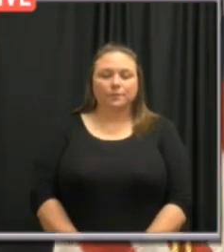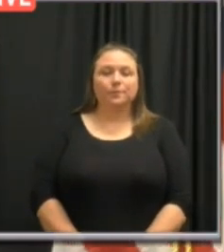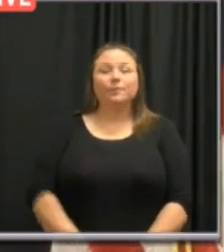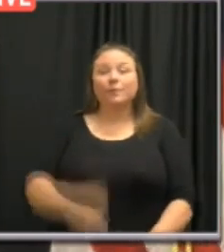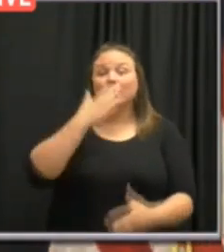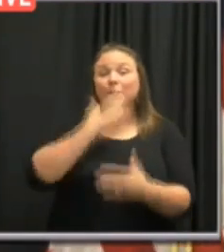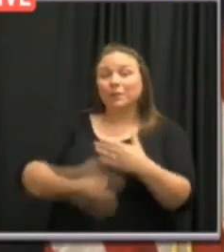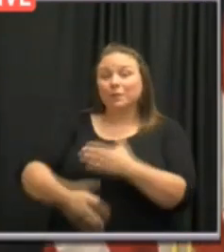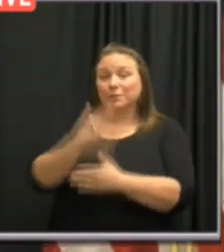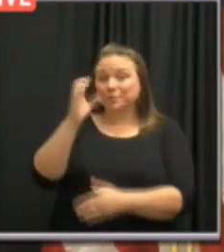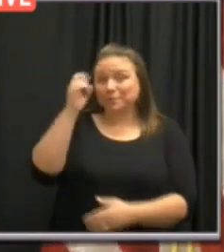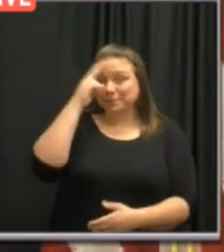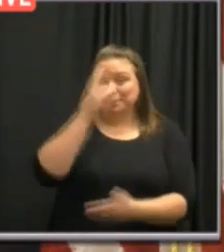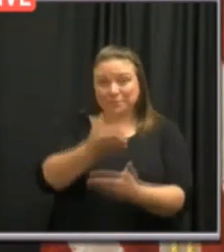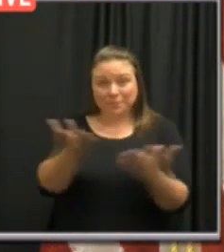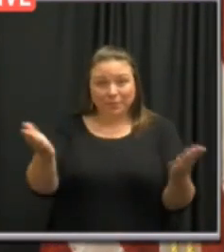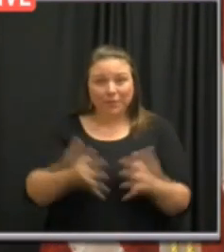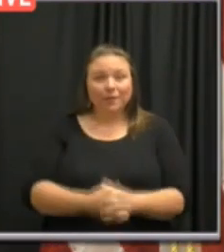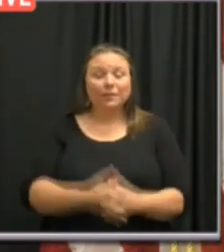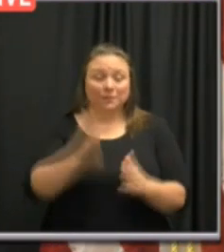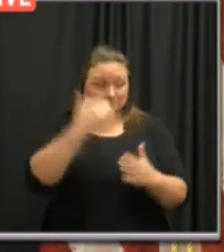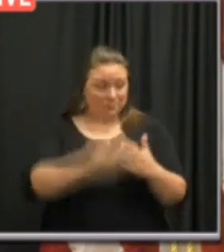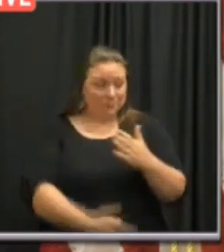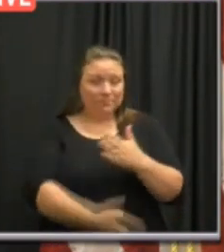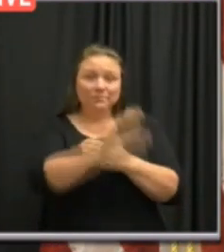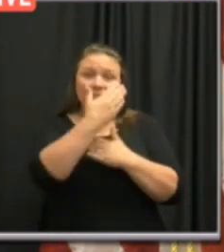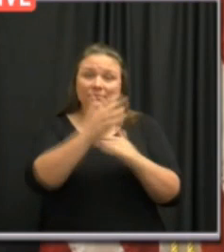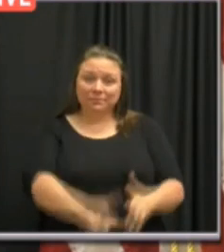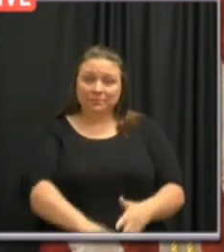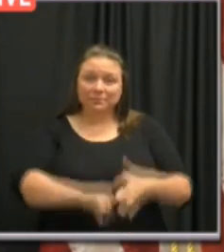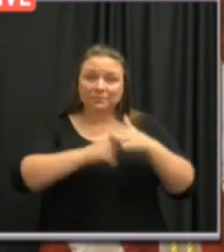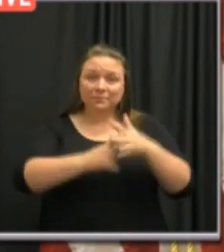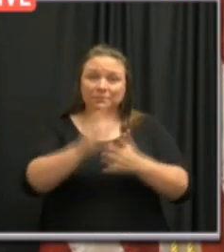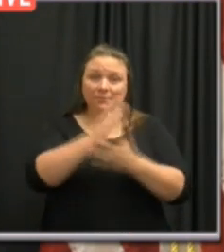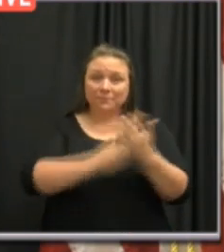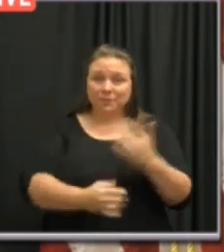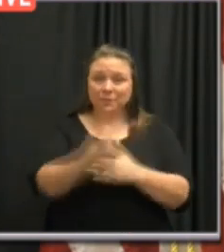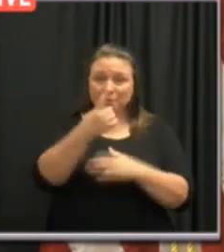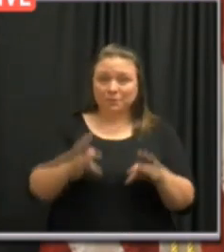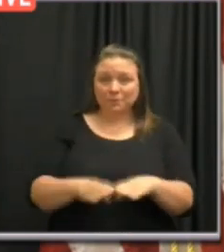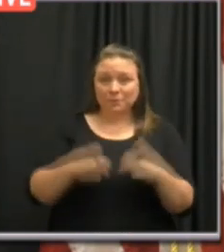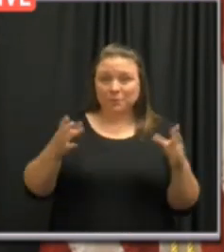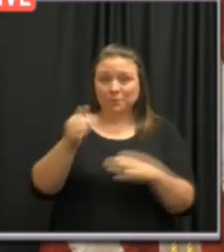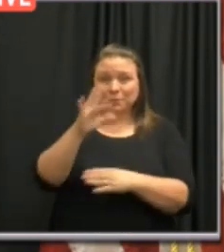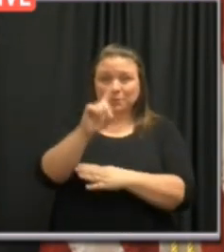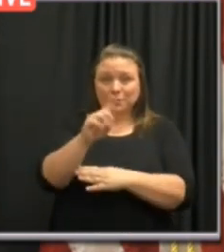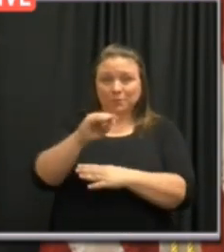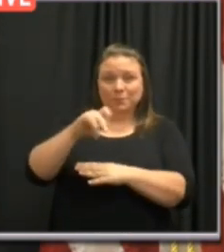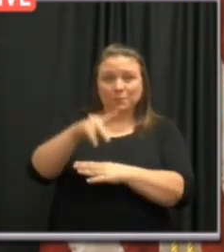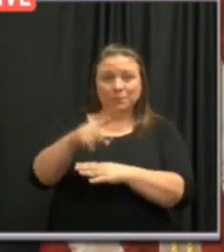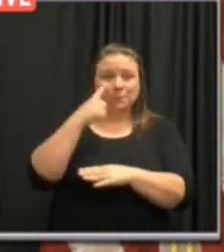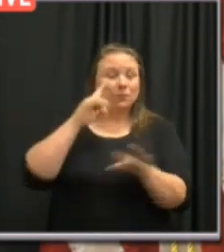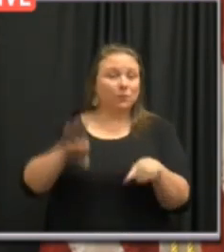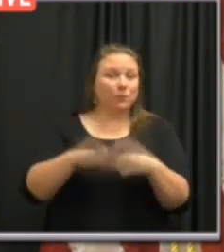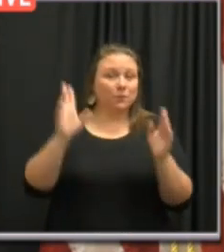Good morning, Nashville. Now, as of this morning, we have started Phase 1 for the roadmap for reopening